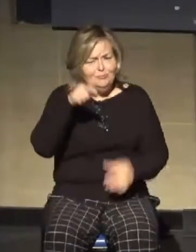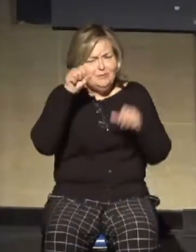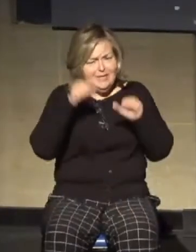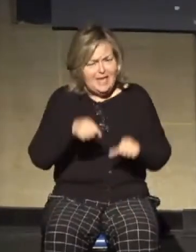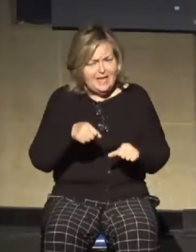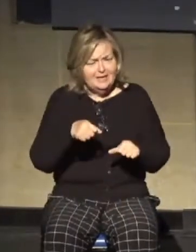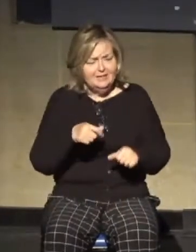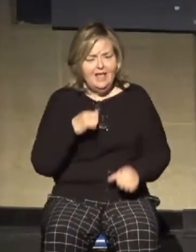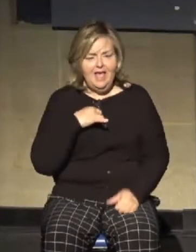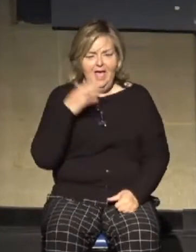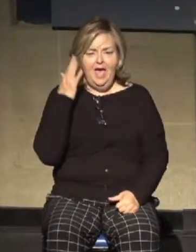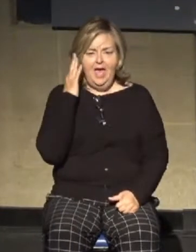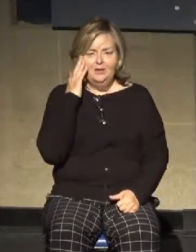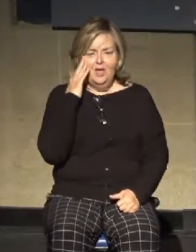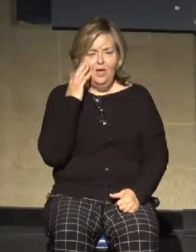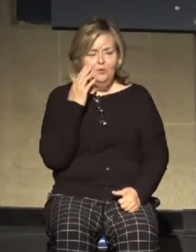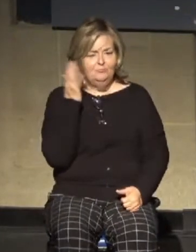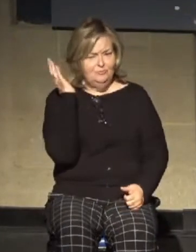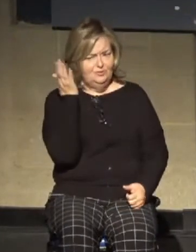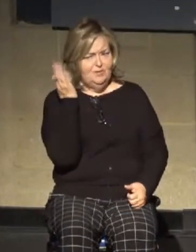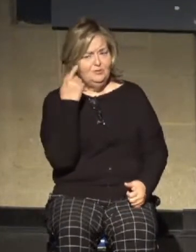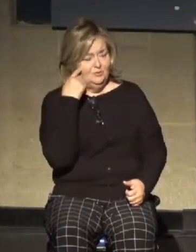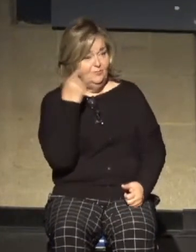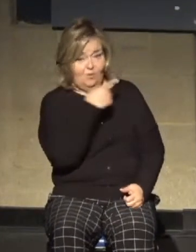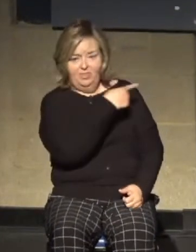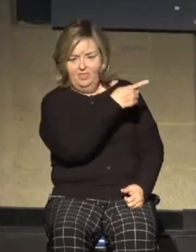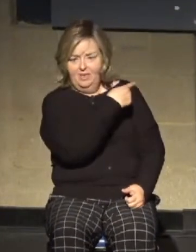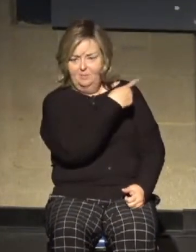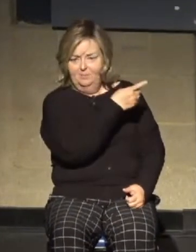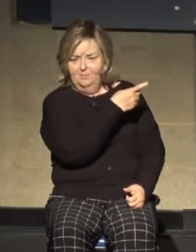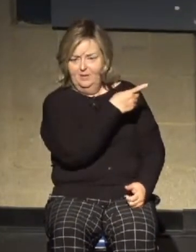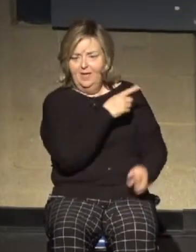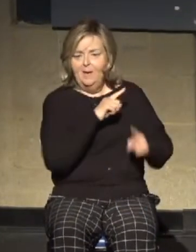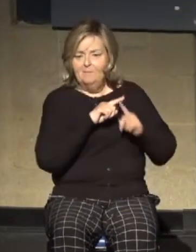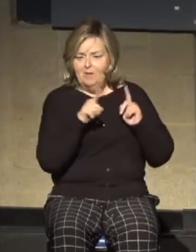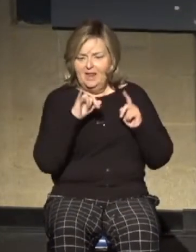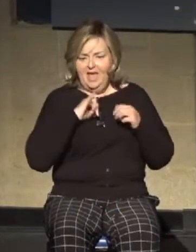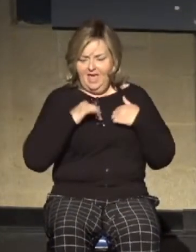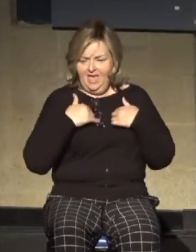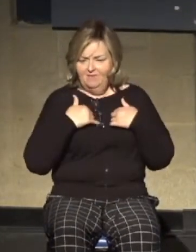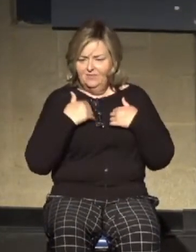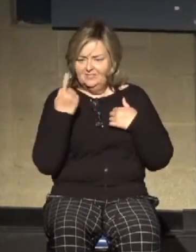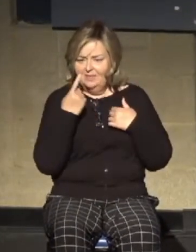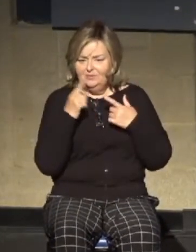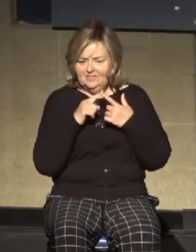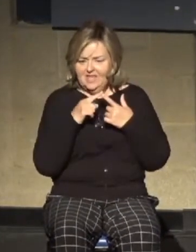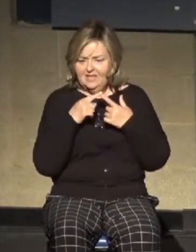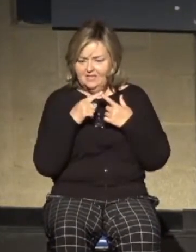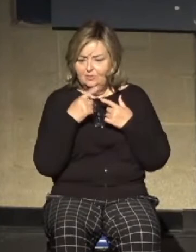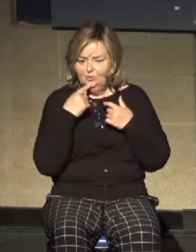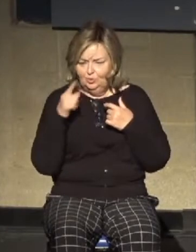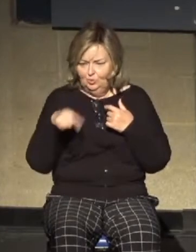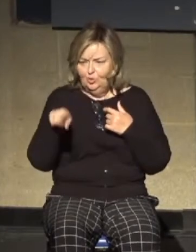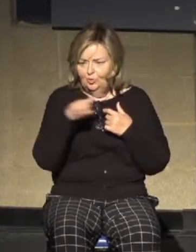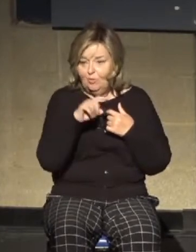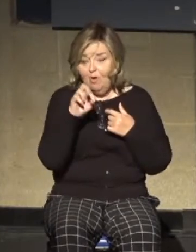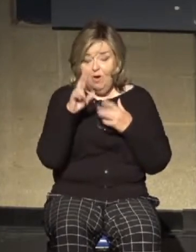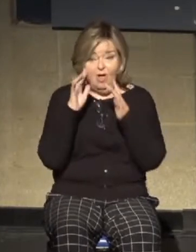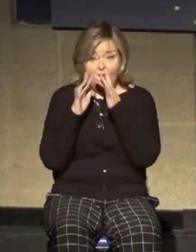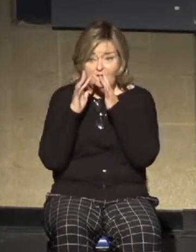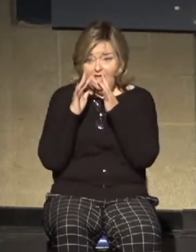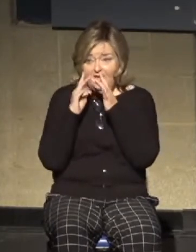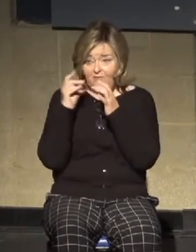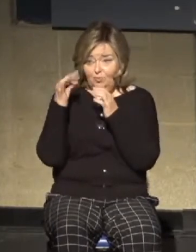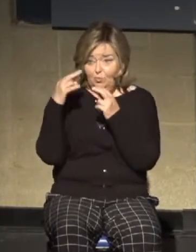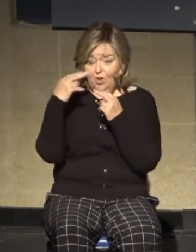Now, I know this speech is for those graduating today, but I do have something to say to those in this room or online if you're watching